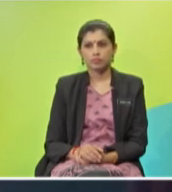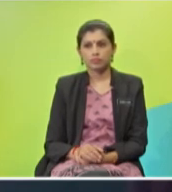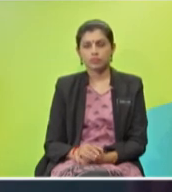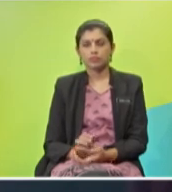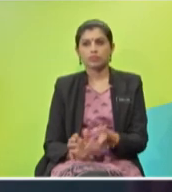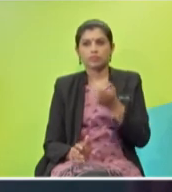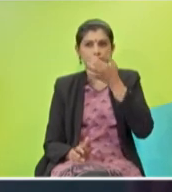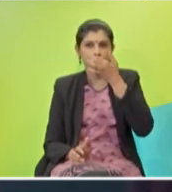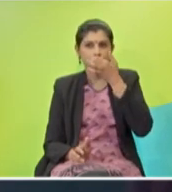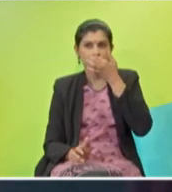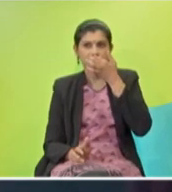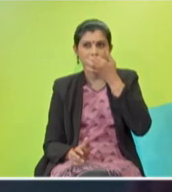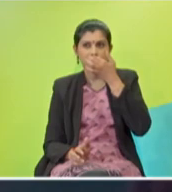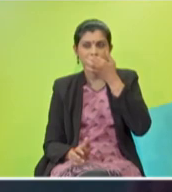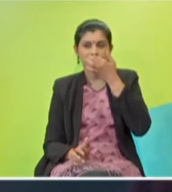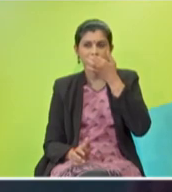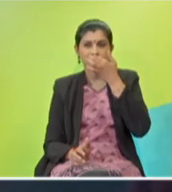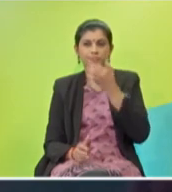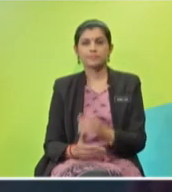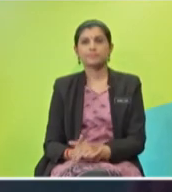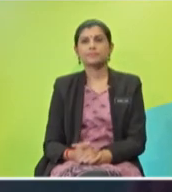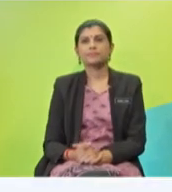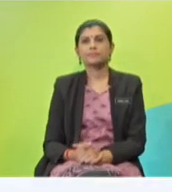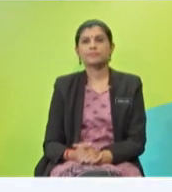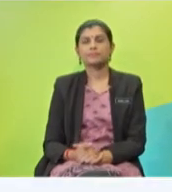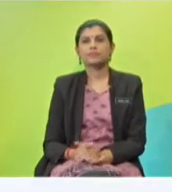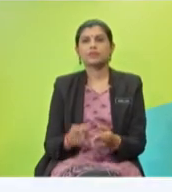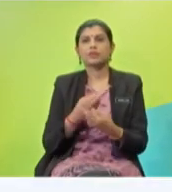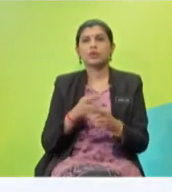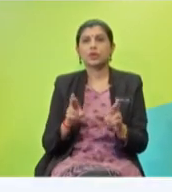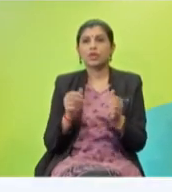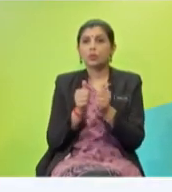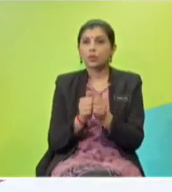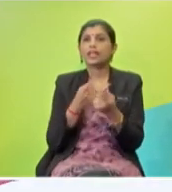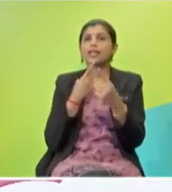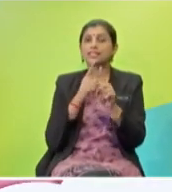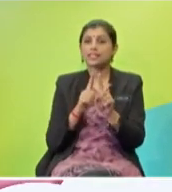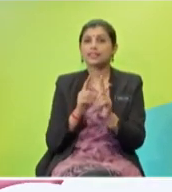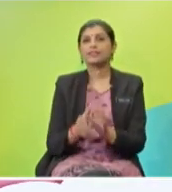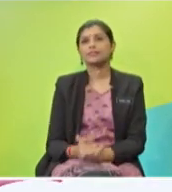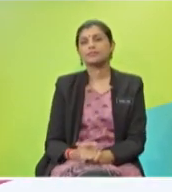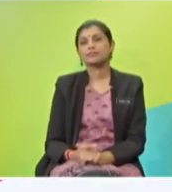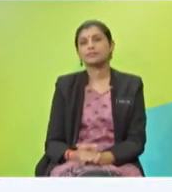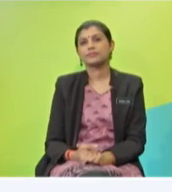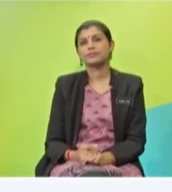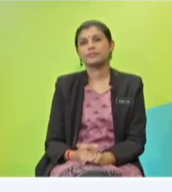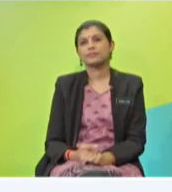her answer. Okay, ready about the rest? Okay, how about the rest? Are you guys ready?